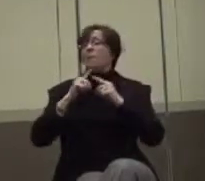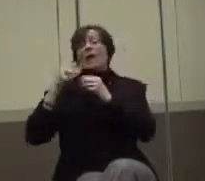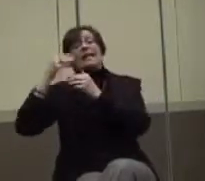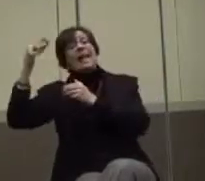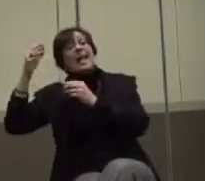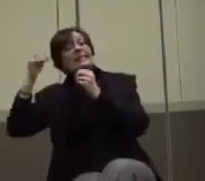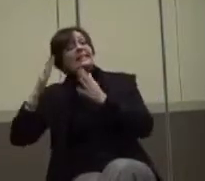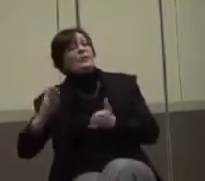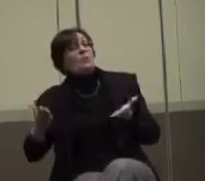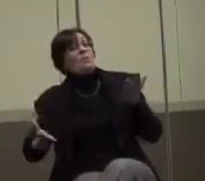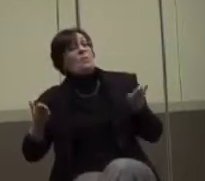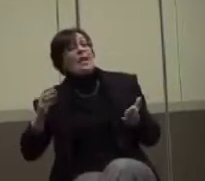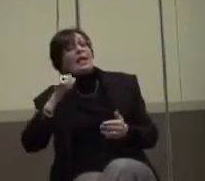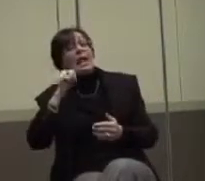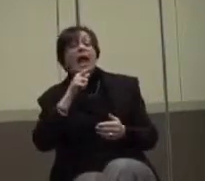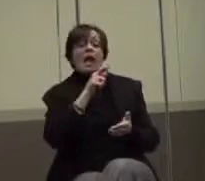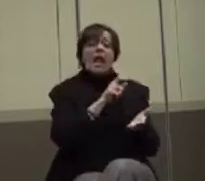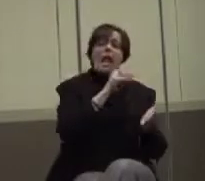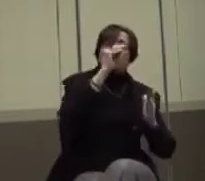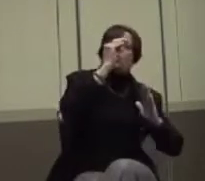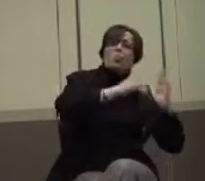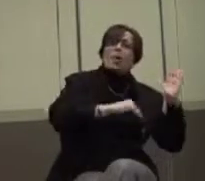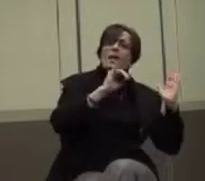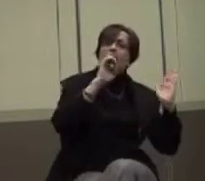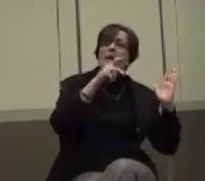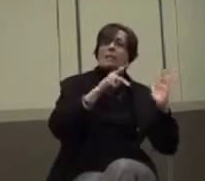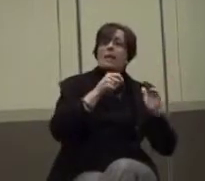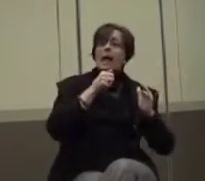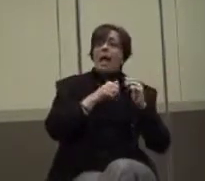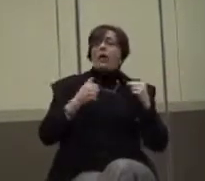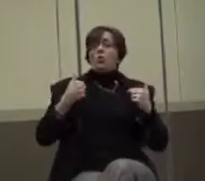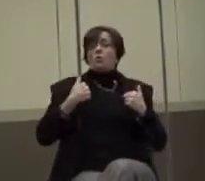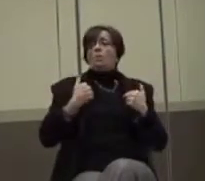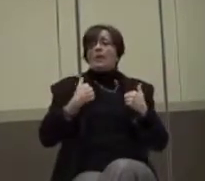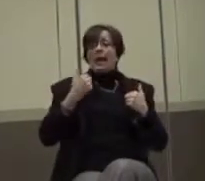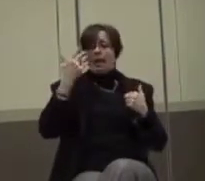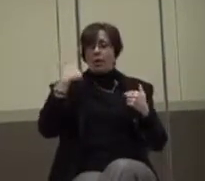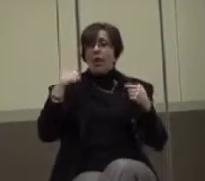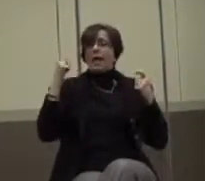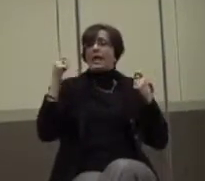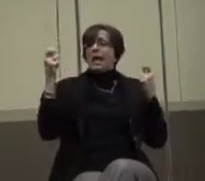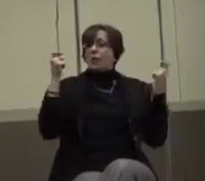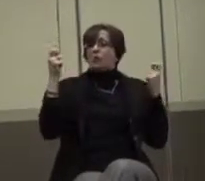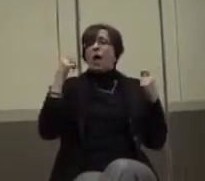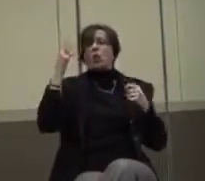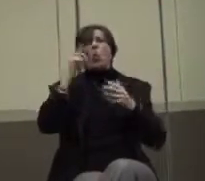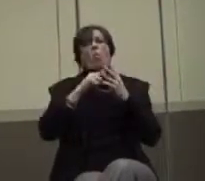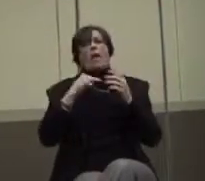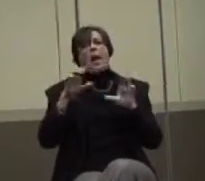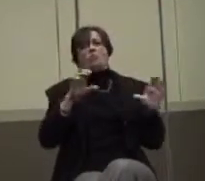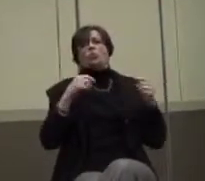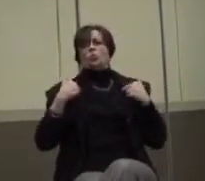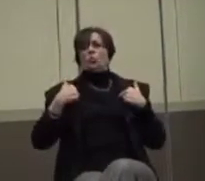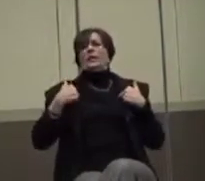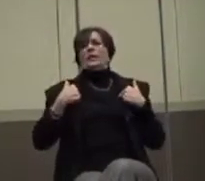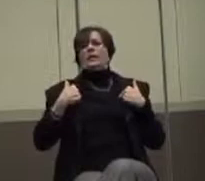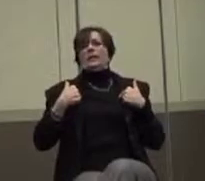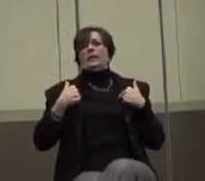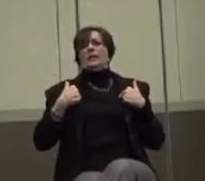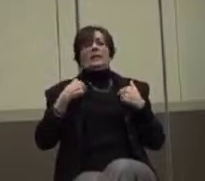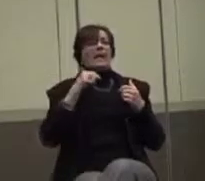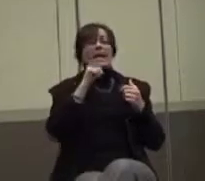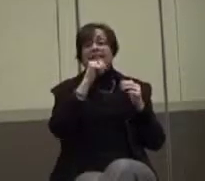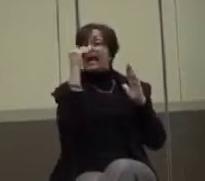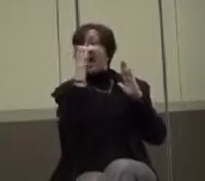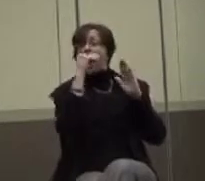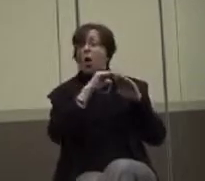you're writing the IEP, and under me, I know that I can control, and I know what I'm doing. I don't, have it on paper necessarily, but I know